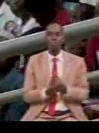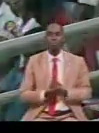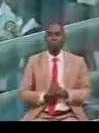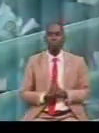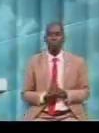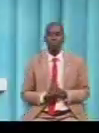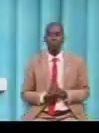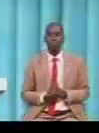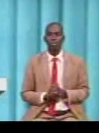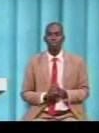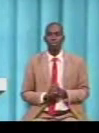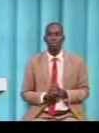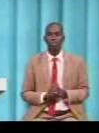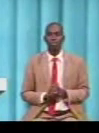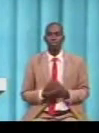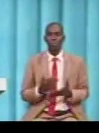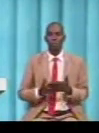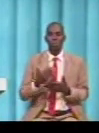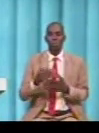The next testifier.